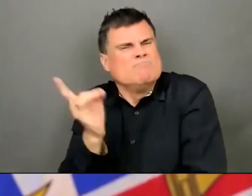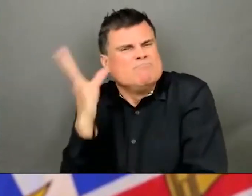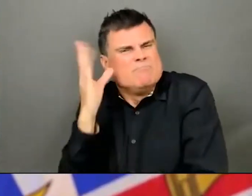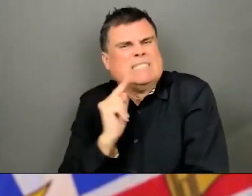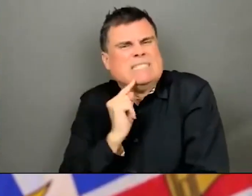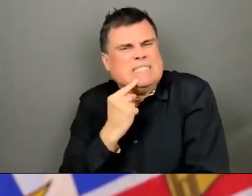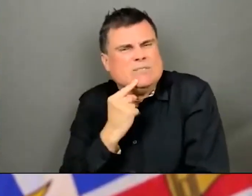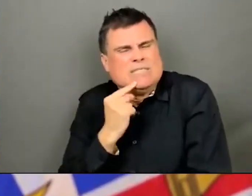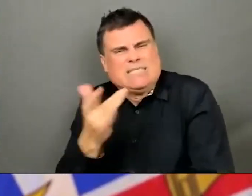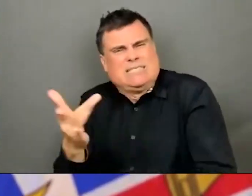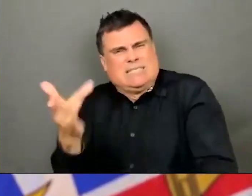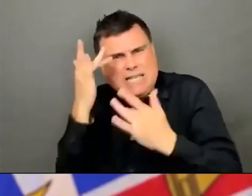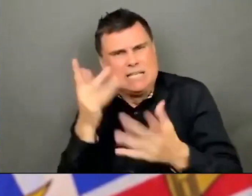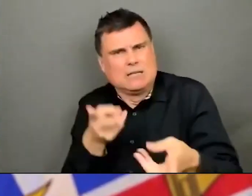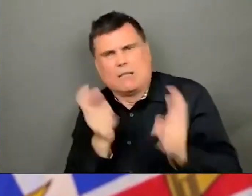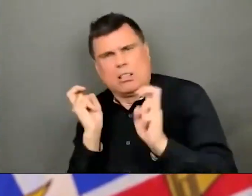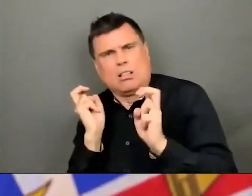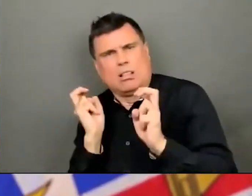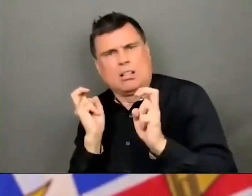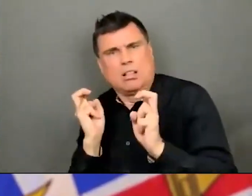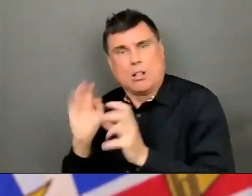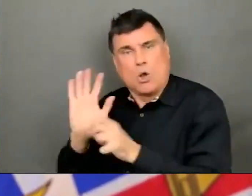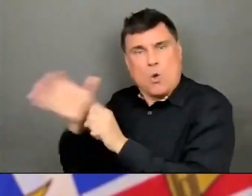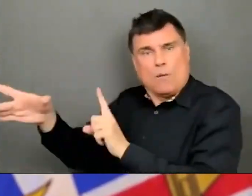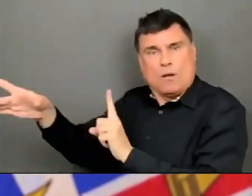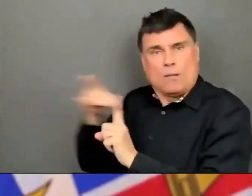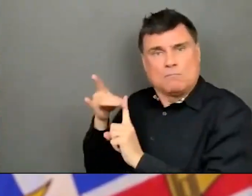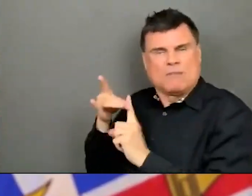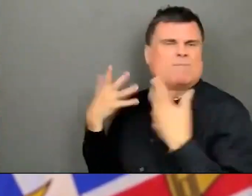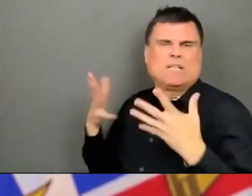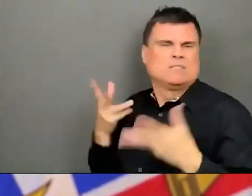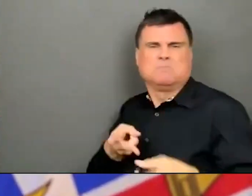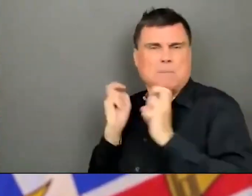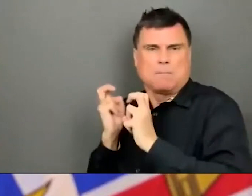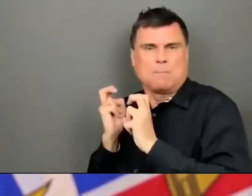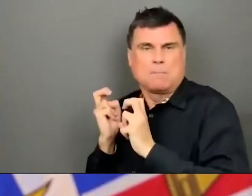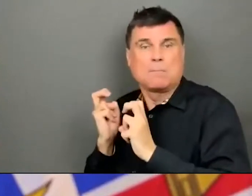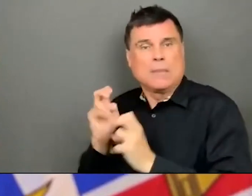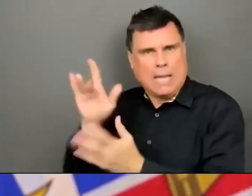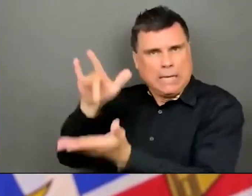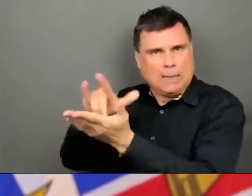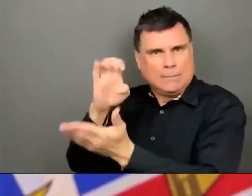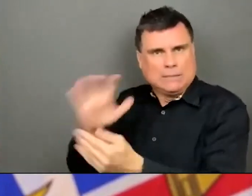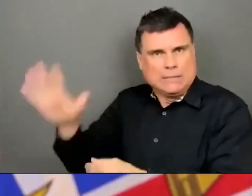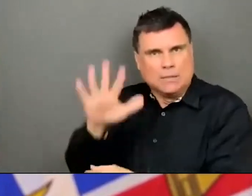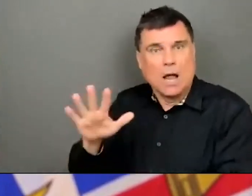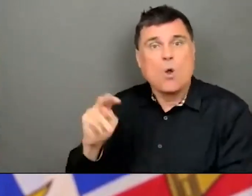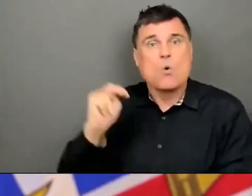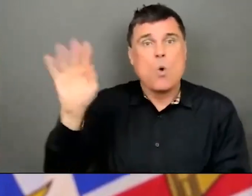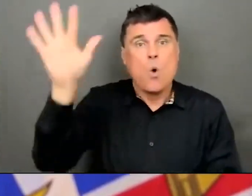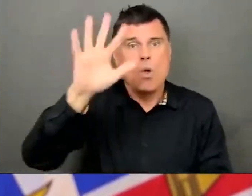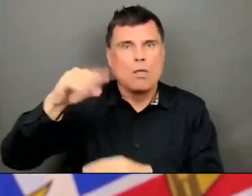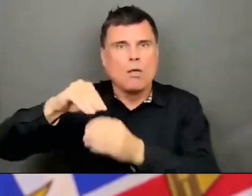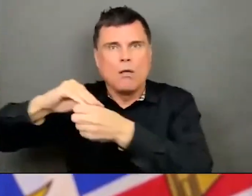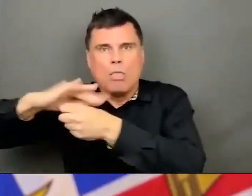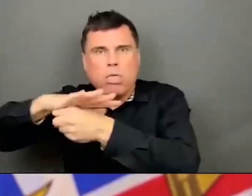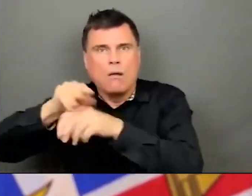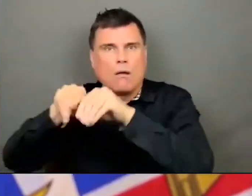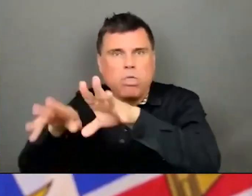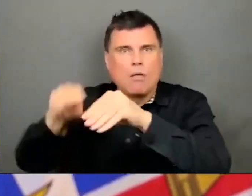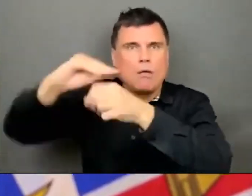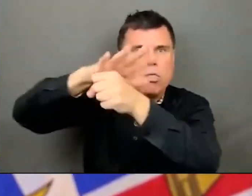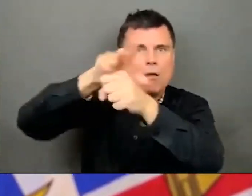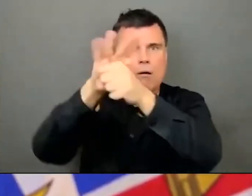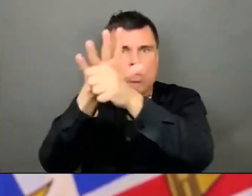the interior, in the north, and spilling over into other parts of the province, as we know. So, yes, we've spent a lot of time talking